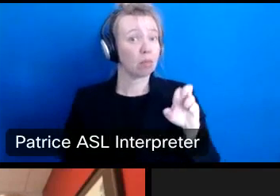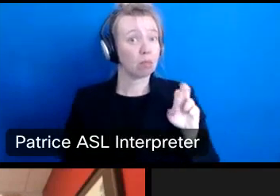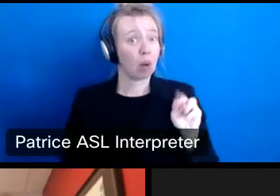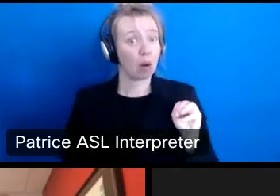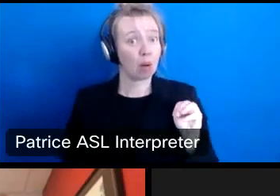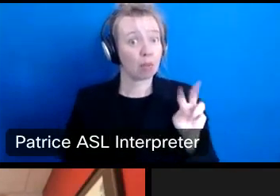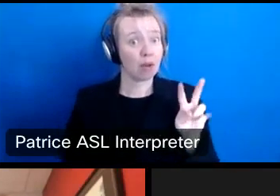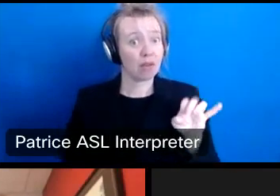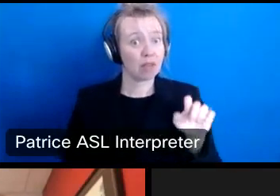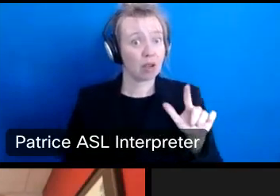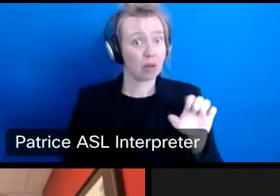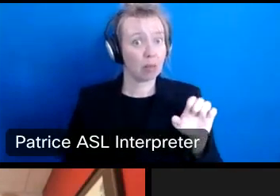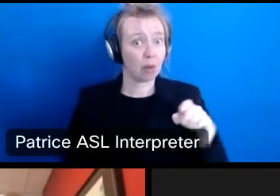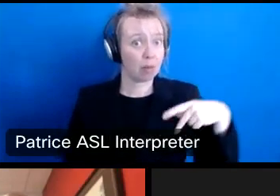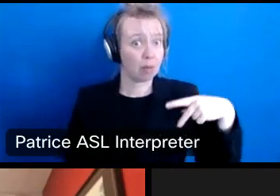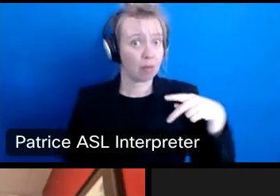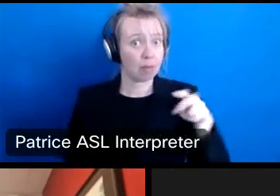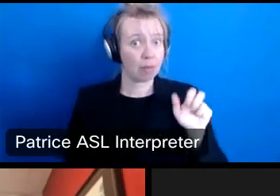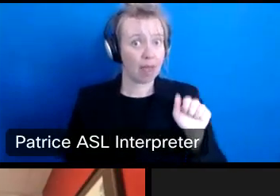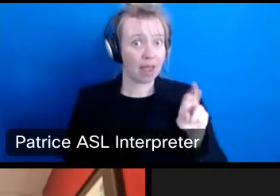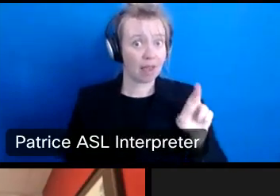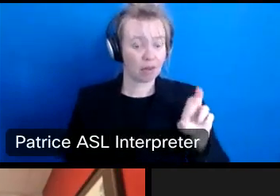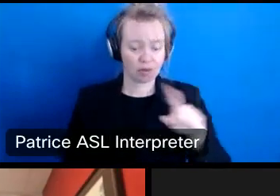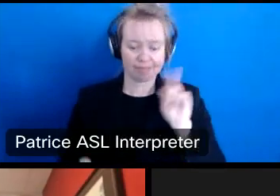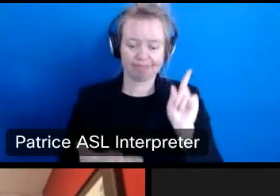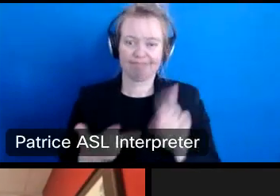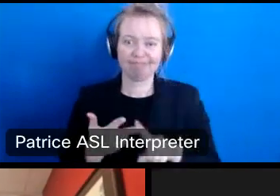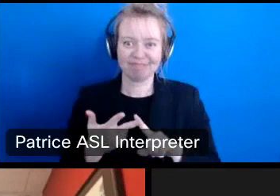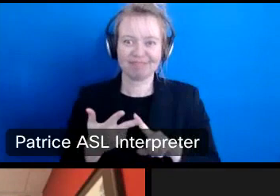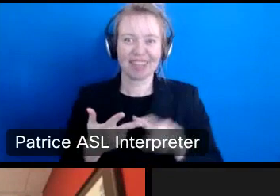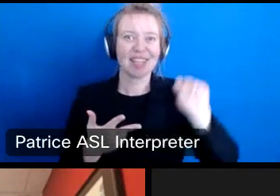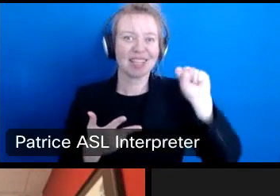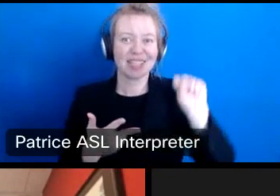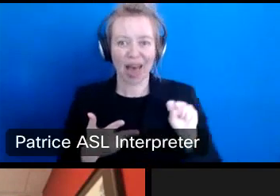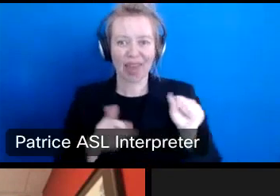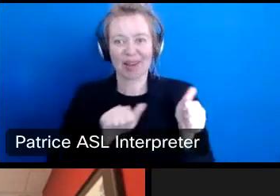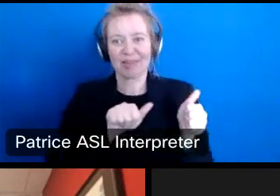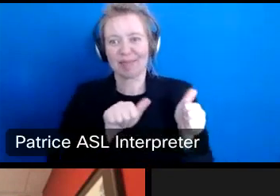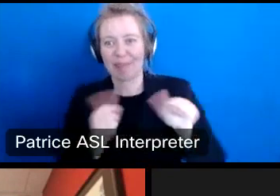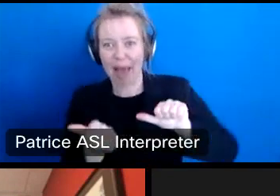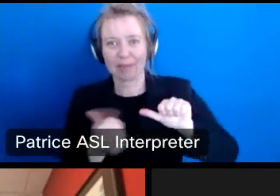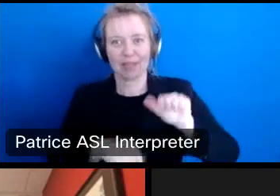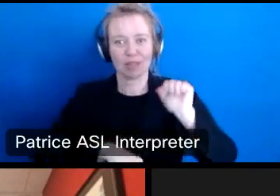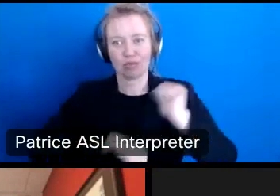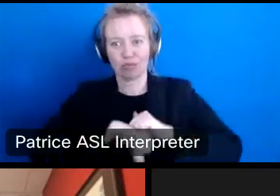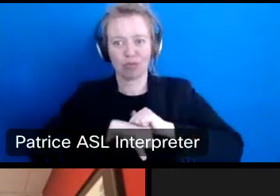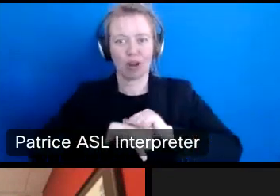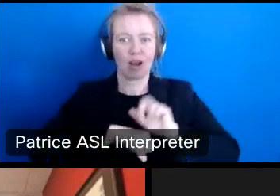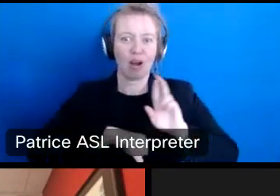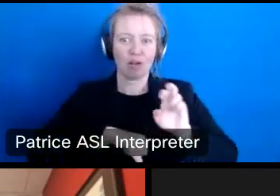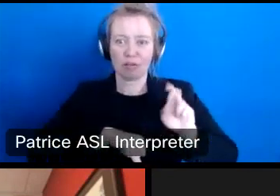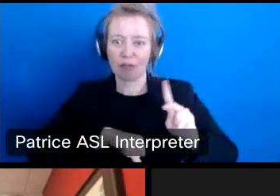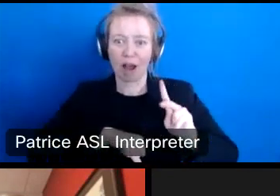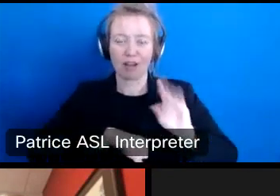question involves the Southern Baptist Rock Church between,